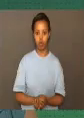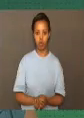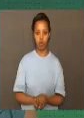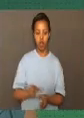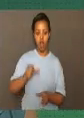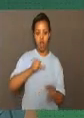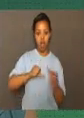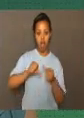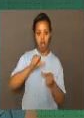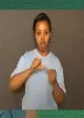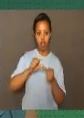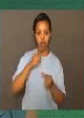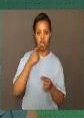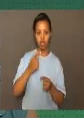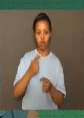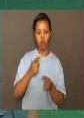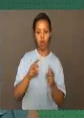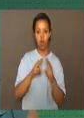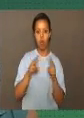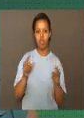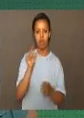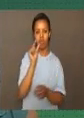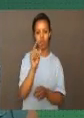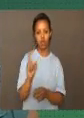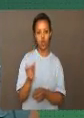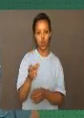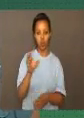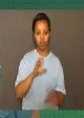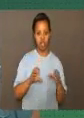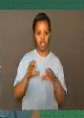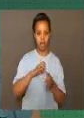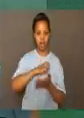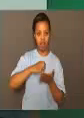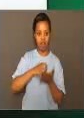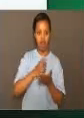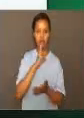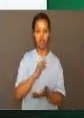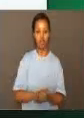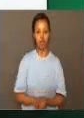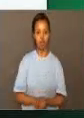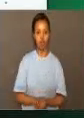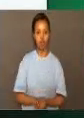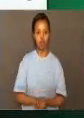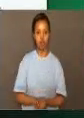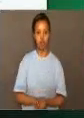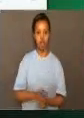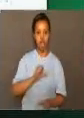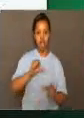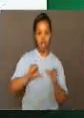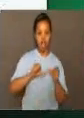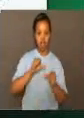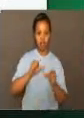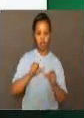Atoms are the smallest particles of a chemical element. Atoms